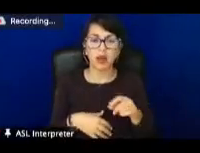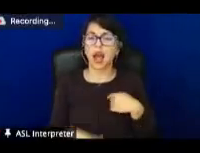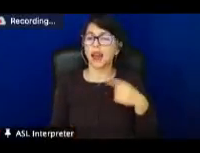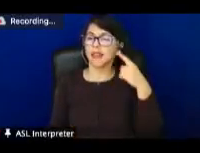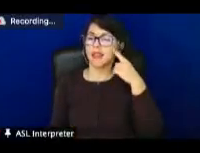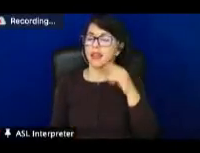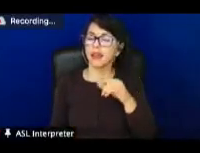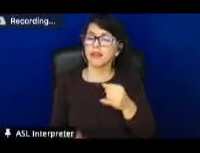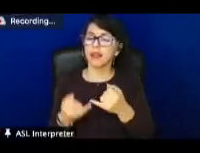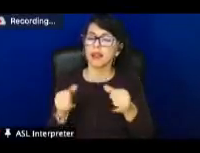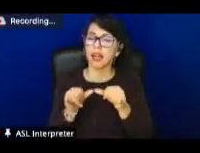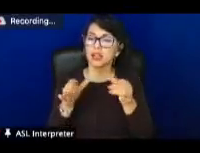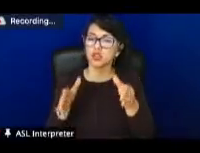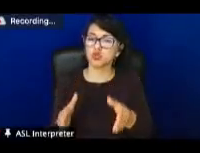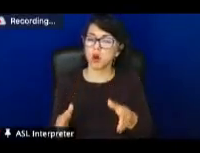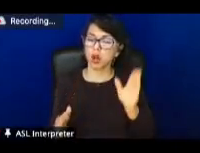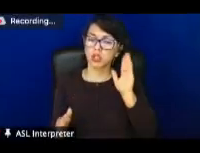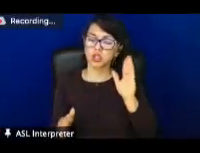look at that